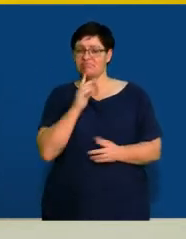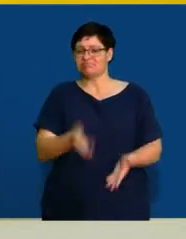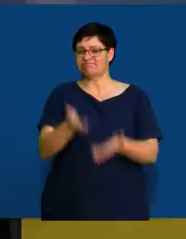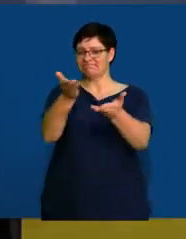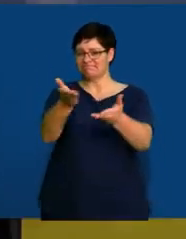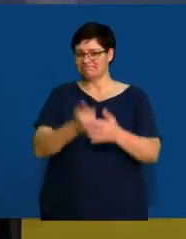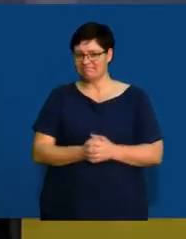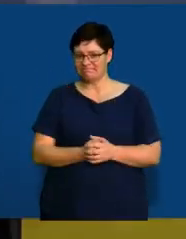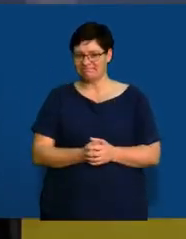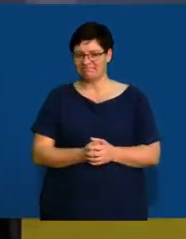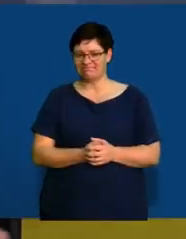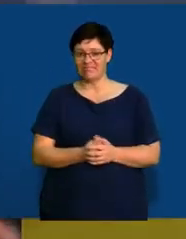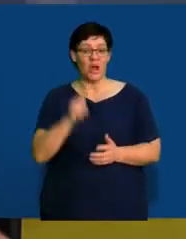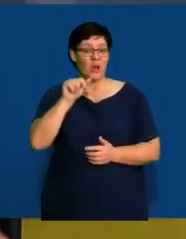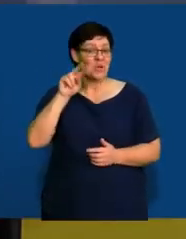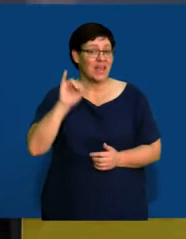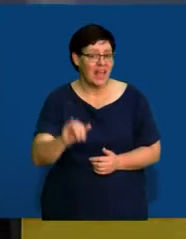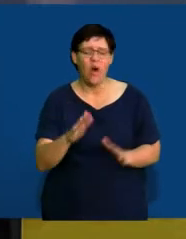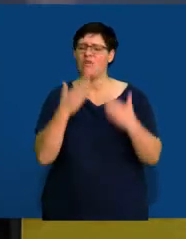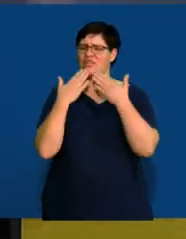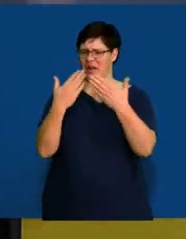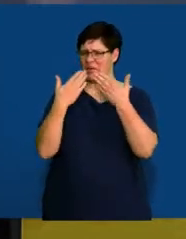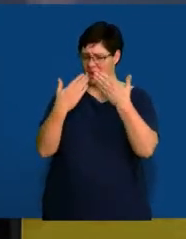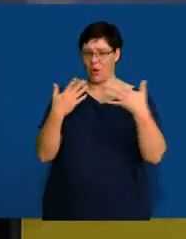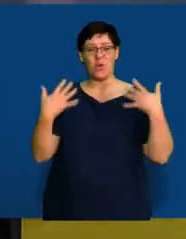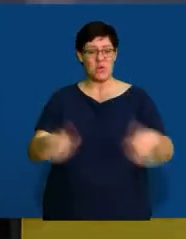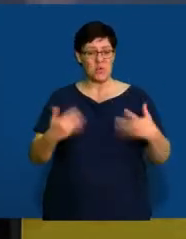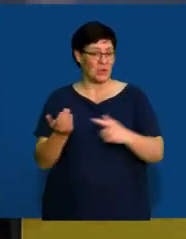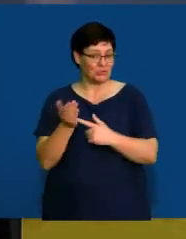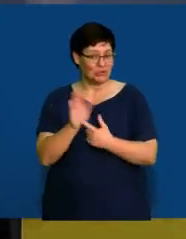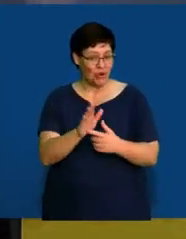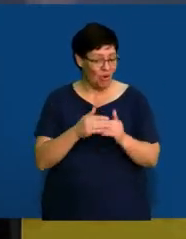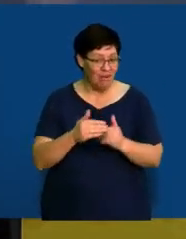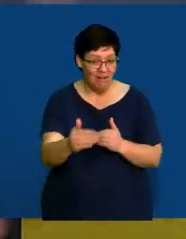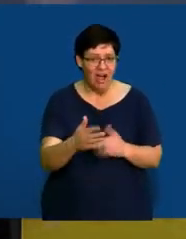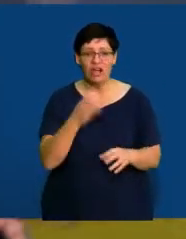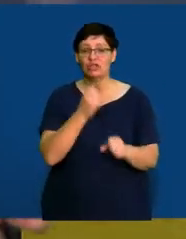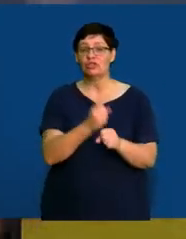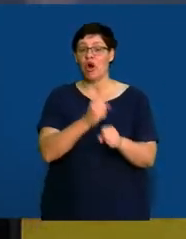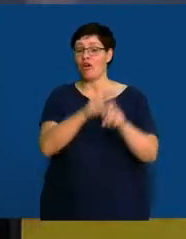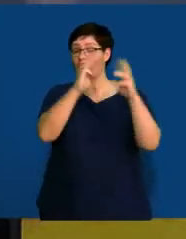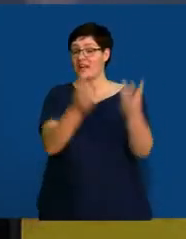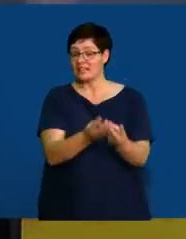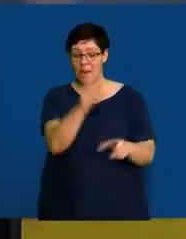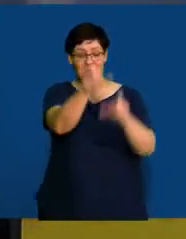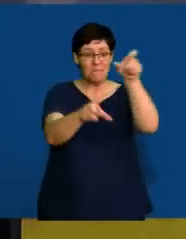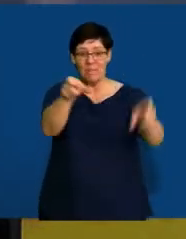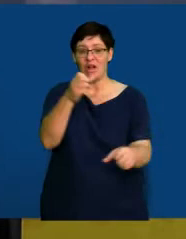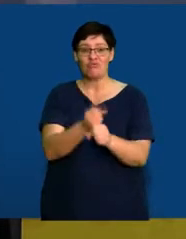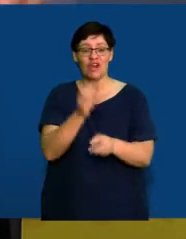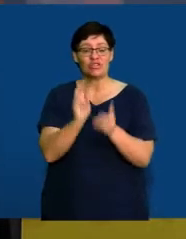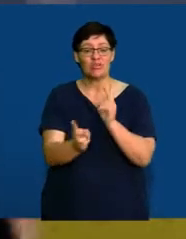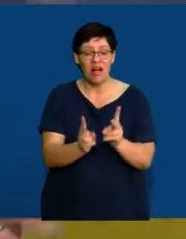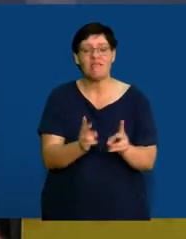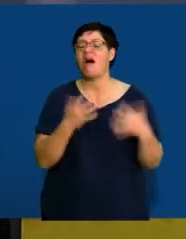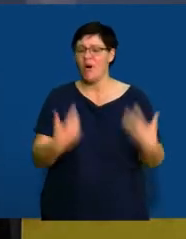you. Looney, thanks. Great show ahead, guys. Geography, geographers, grade 12, it's